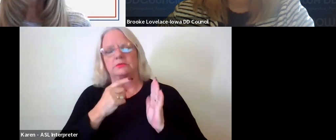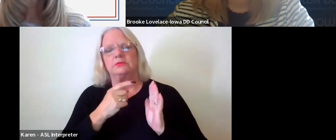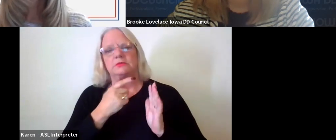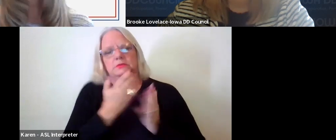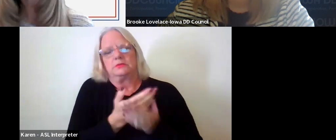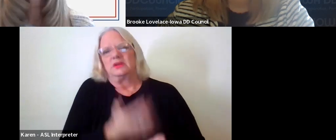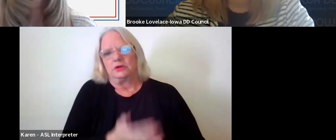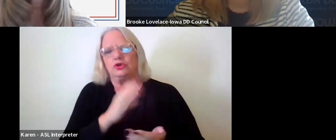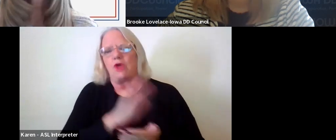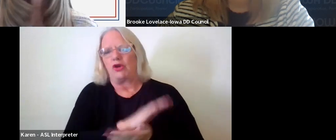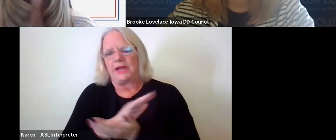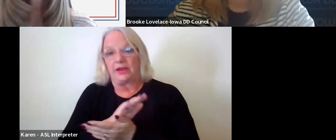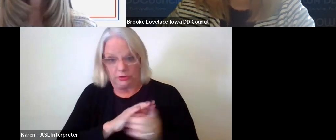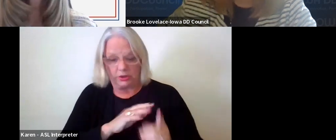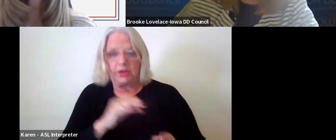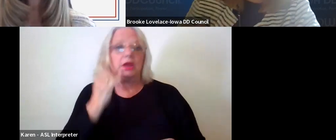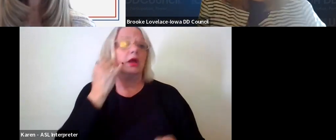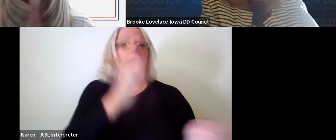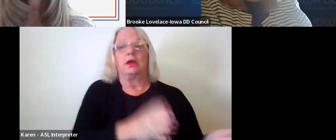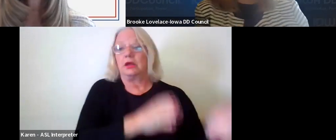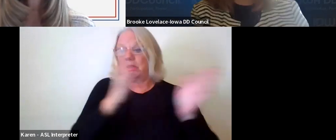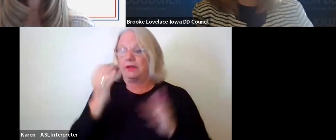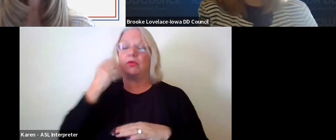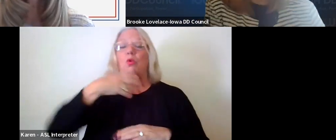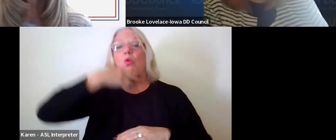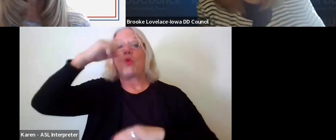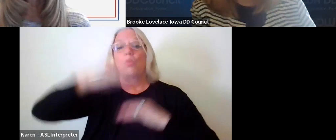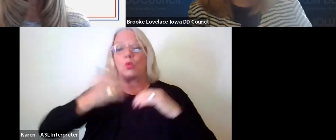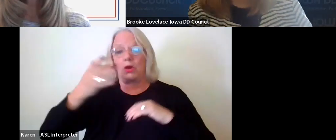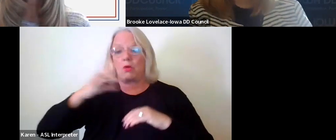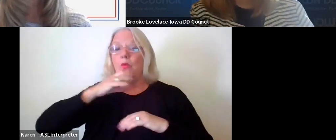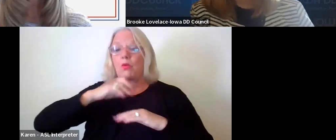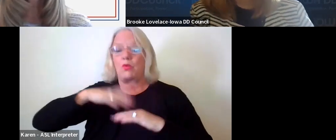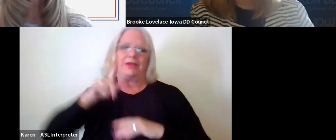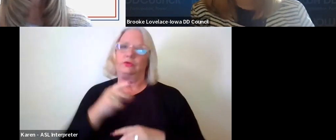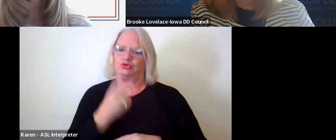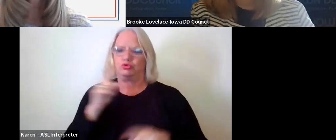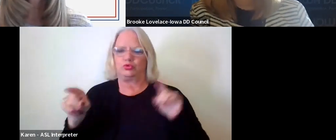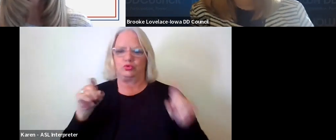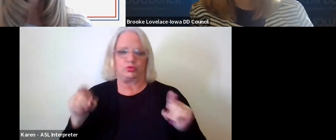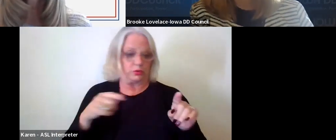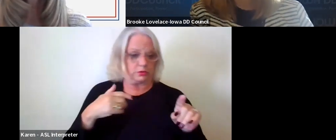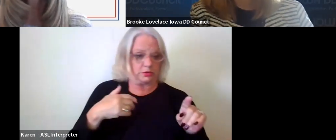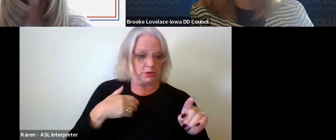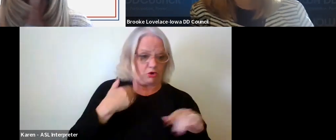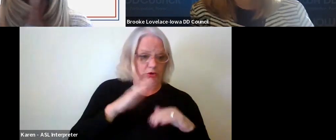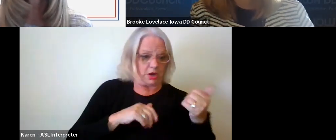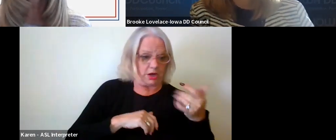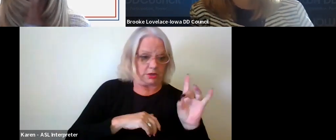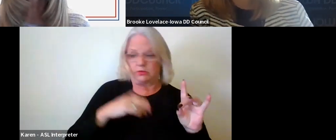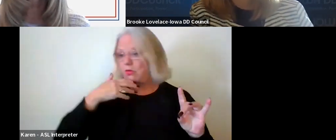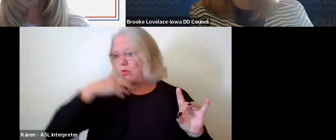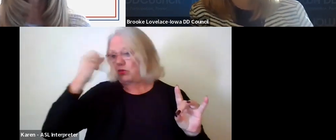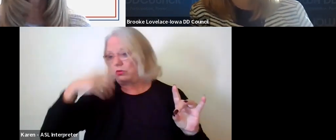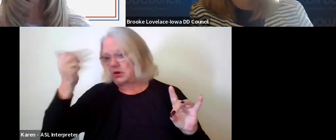Now, if you have an eligible individual who is over the age of 18, there's kind of two scenarios we can break that into. In one case,